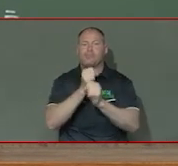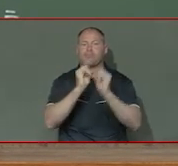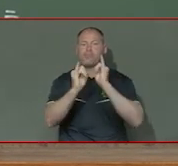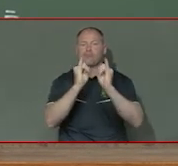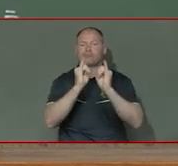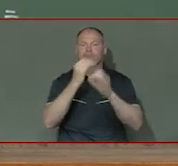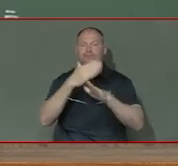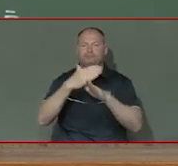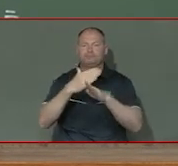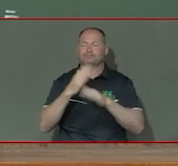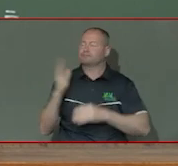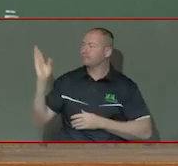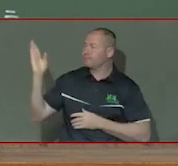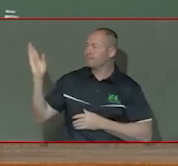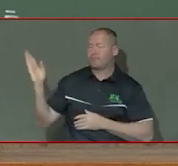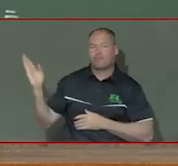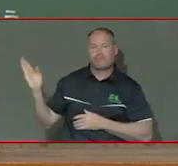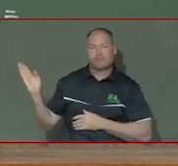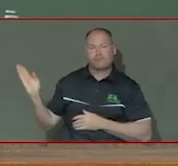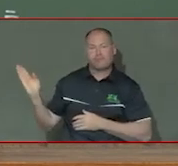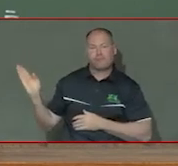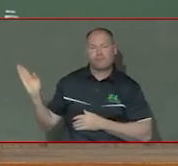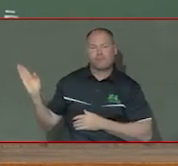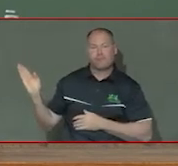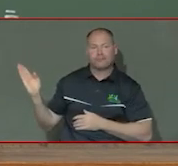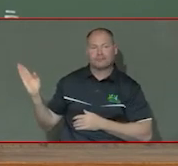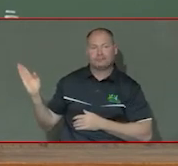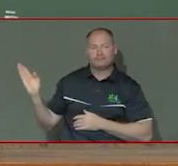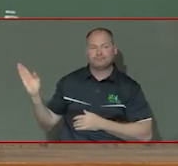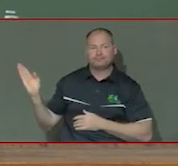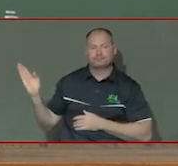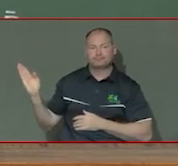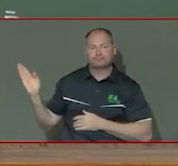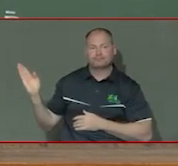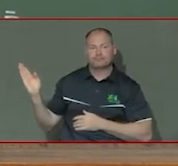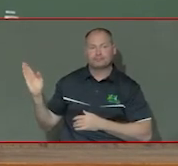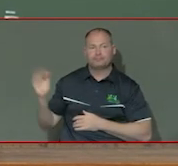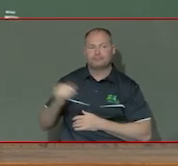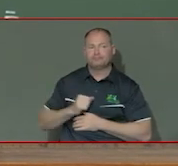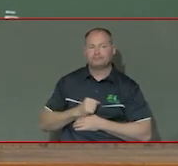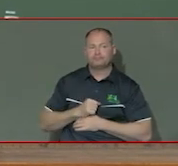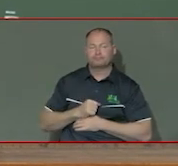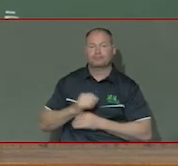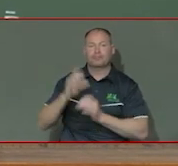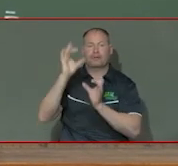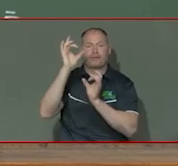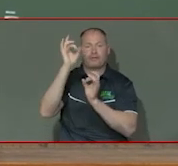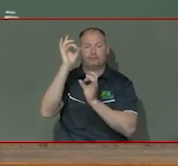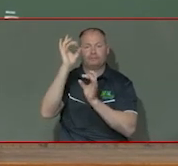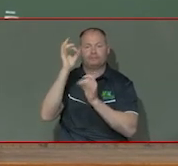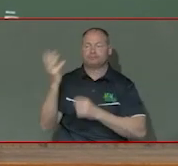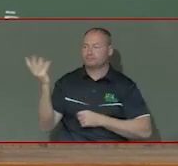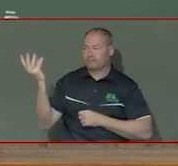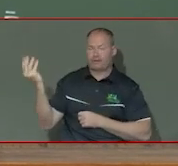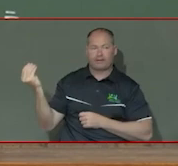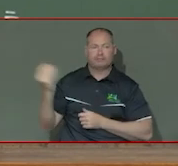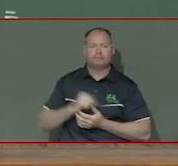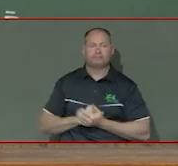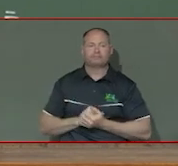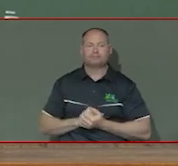theta. In the second quadrant 180 degrees minus theta and 90 degrees plus theta. Third